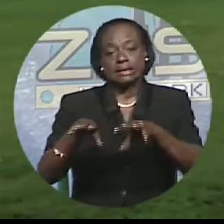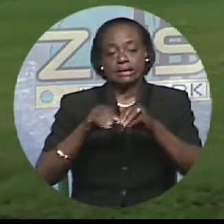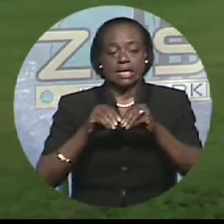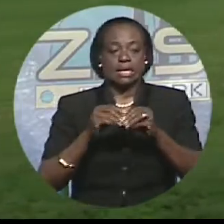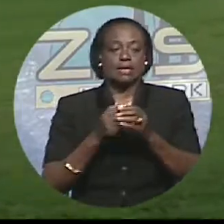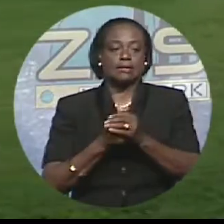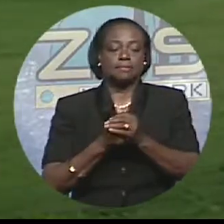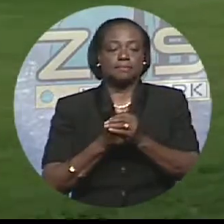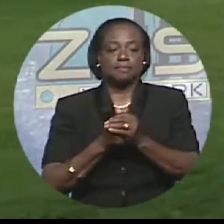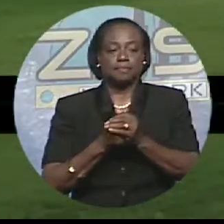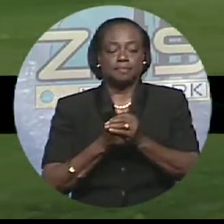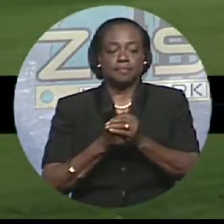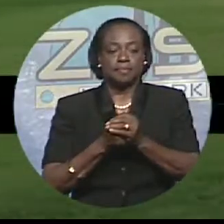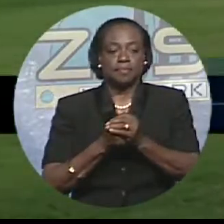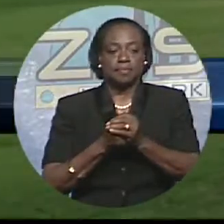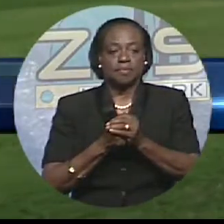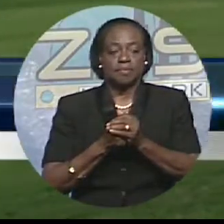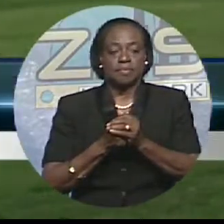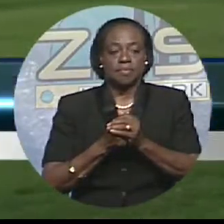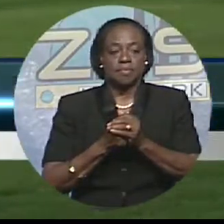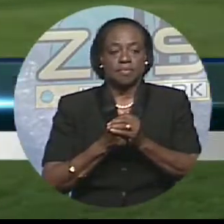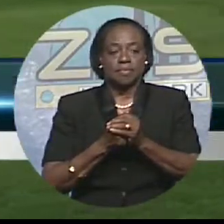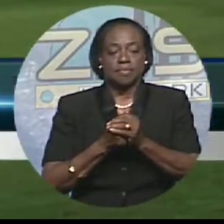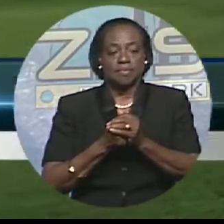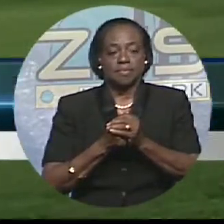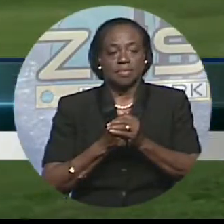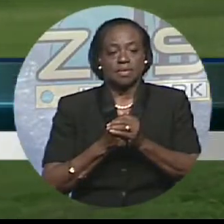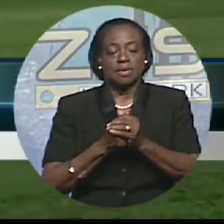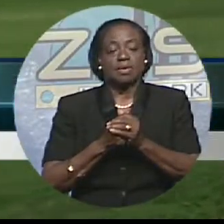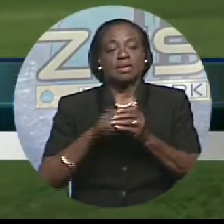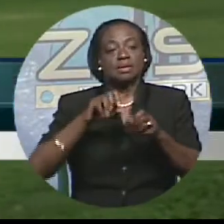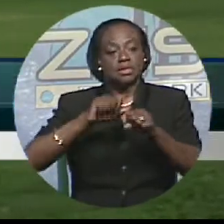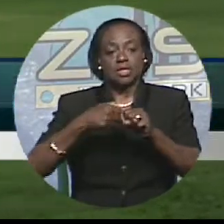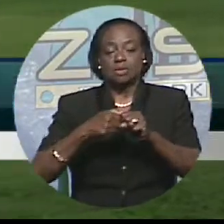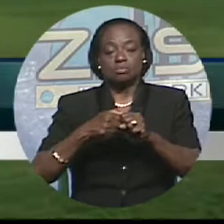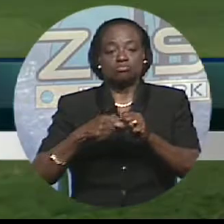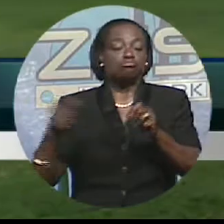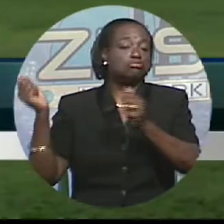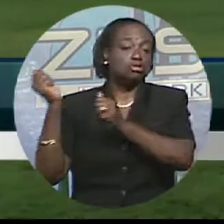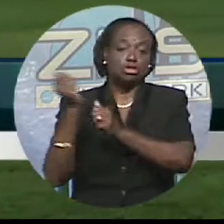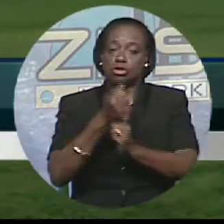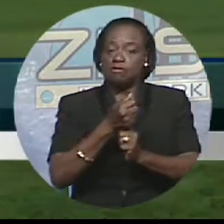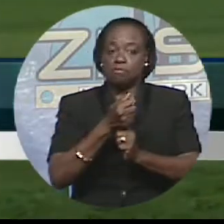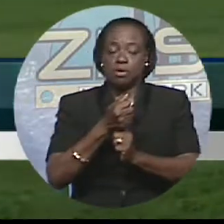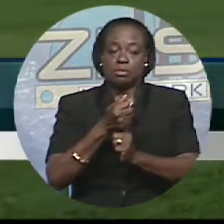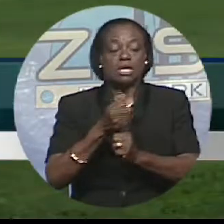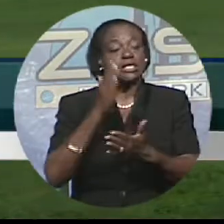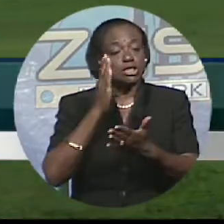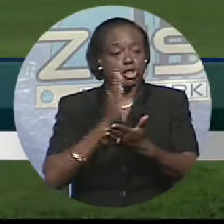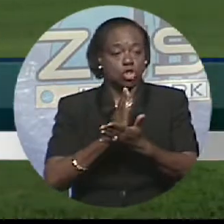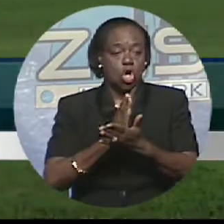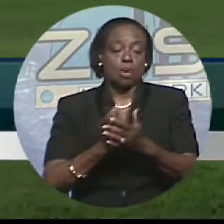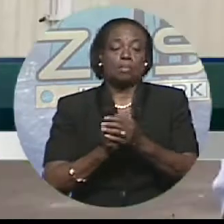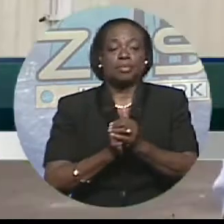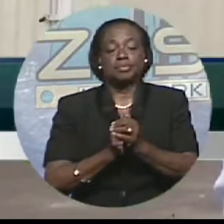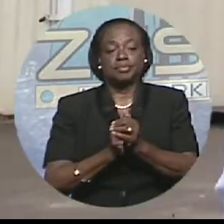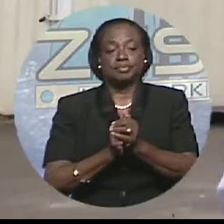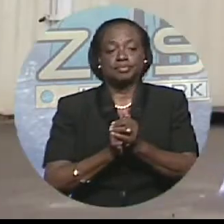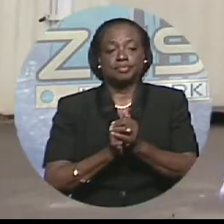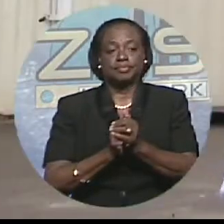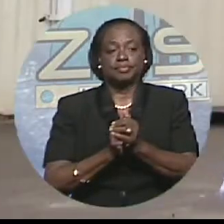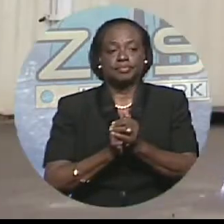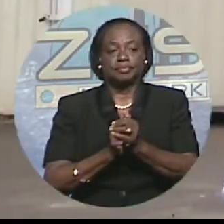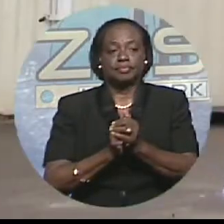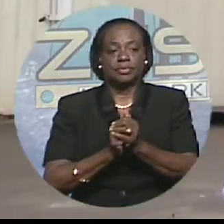inning and made an announcement indicating to all the managing coaches that softball will be ceased indefinitely until we can get this sorted out.